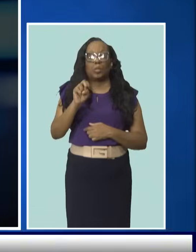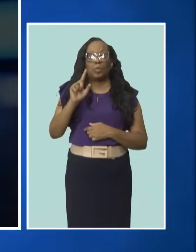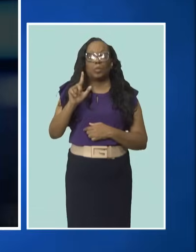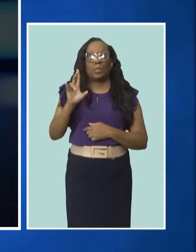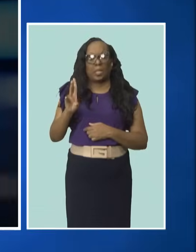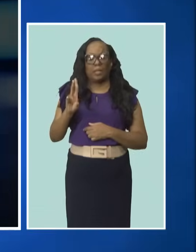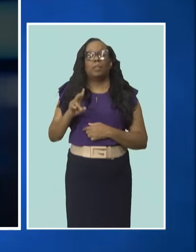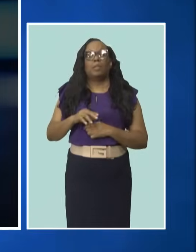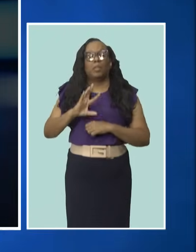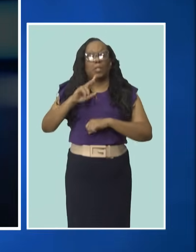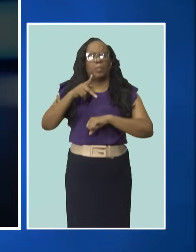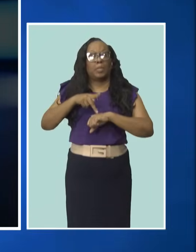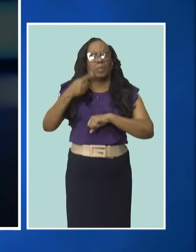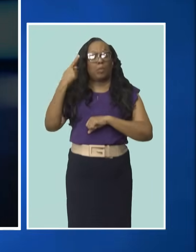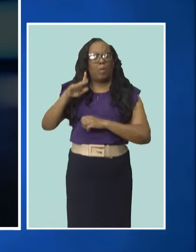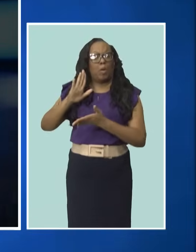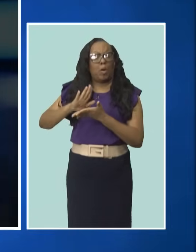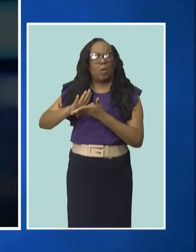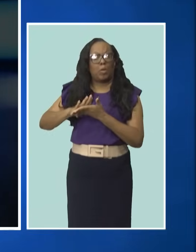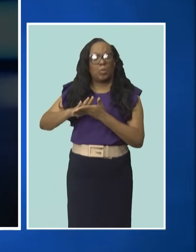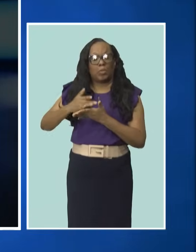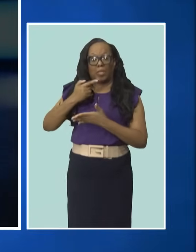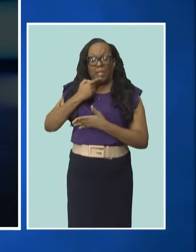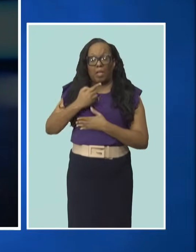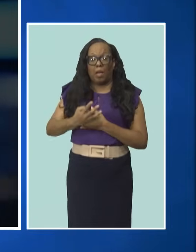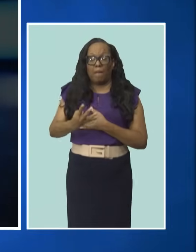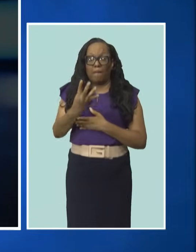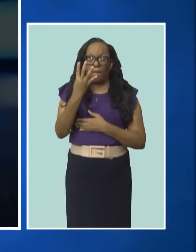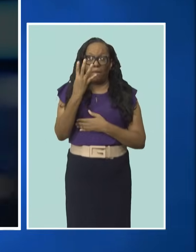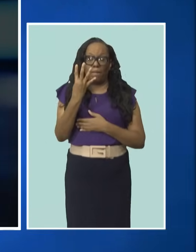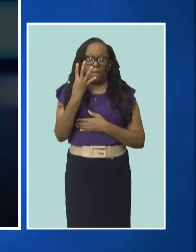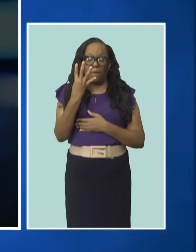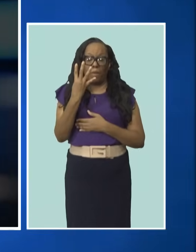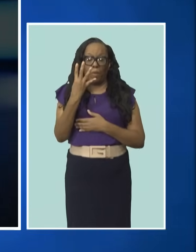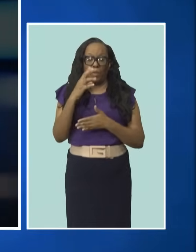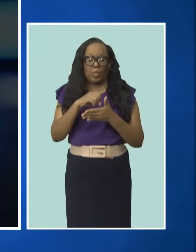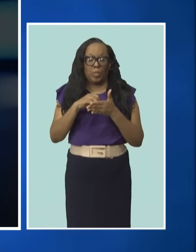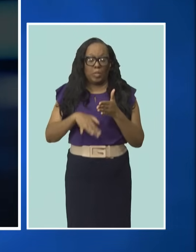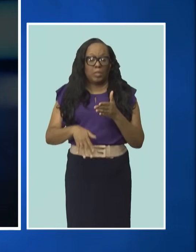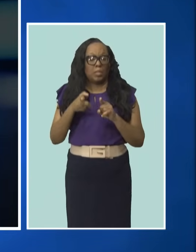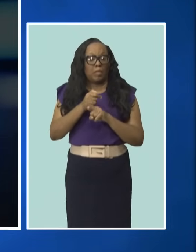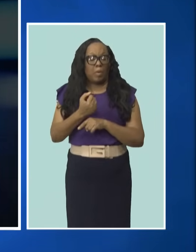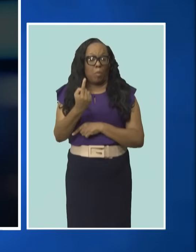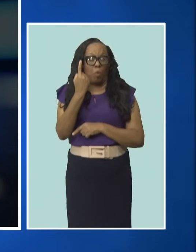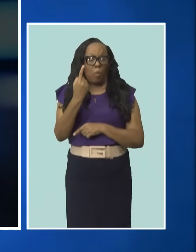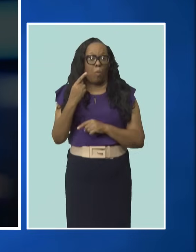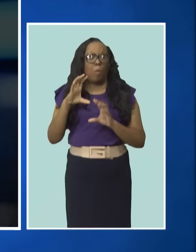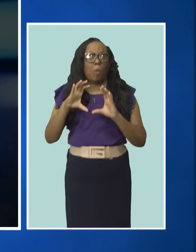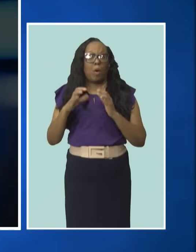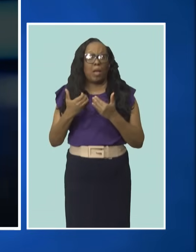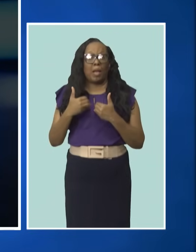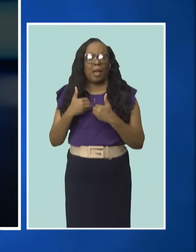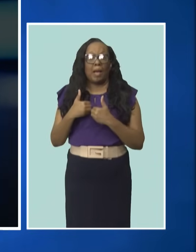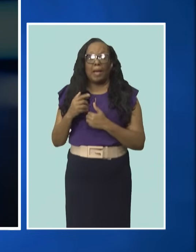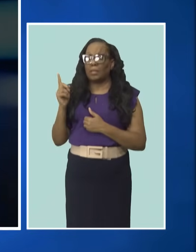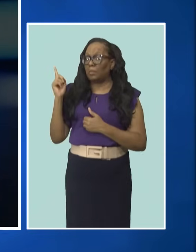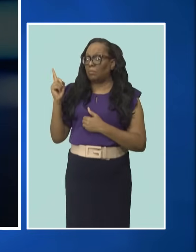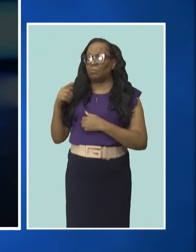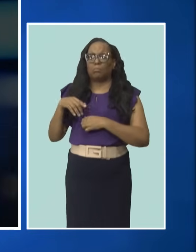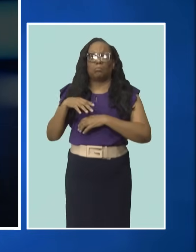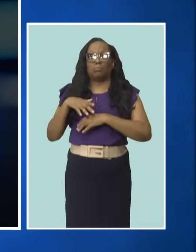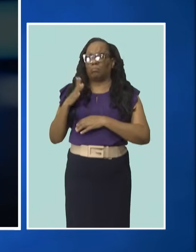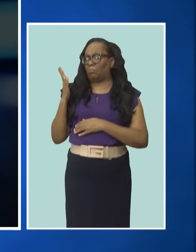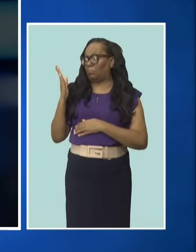by the principal of St. Bernard's Primary that 4 members of one class displayed the following symptoms: a rash